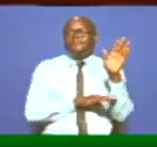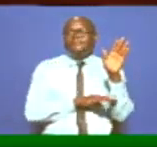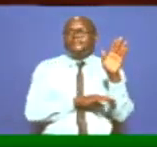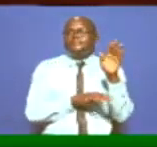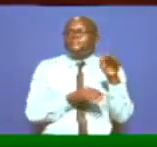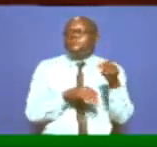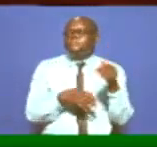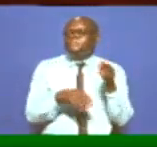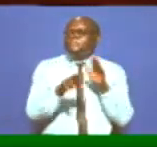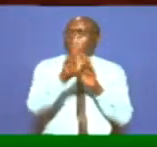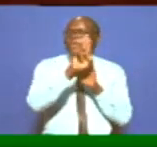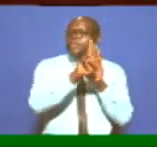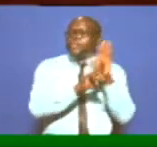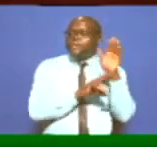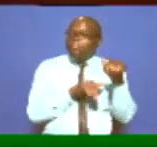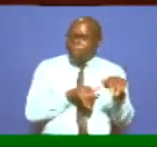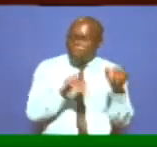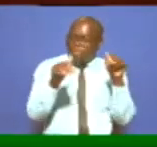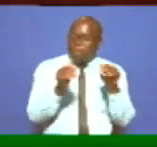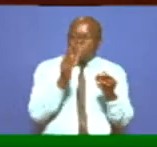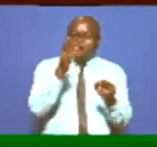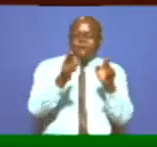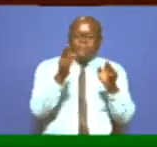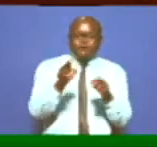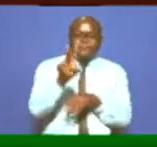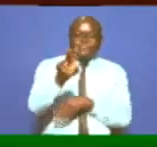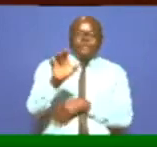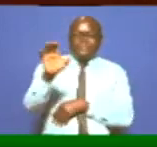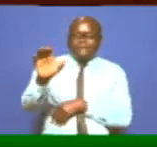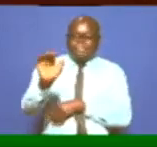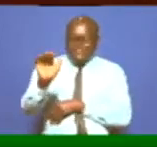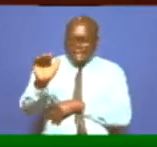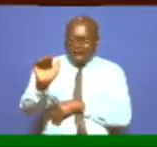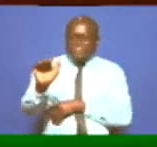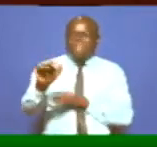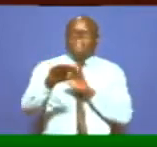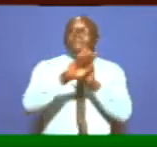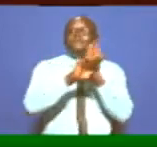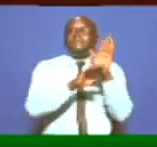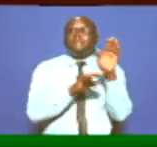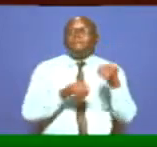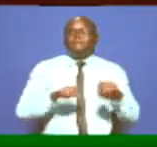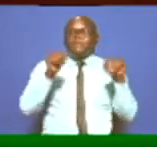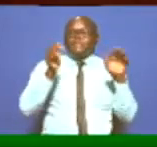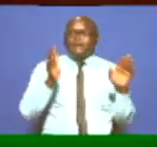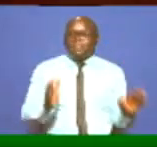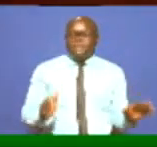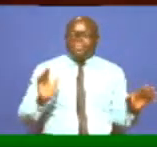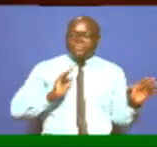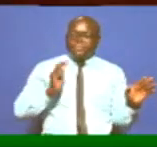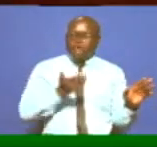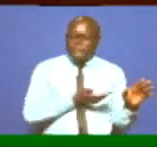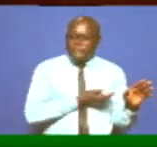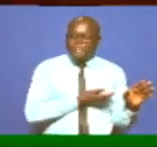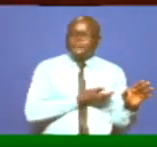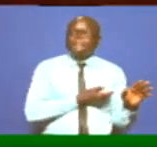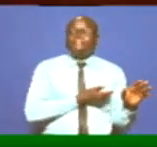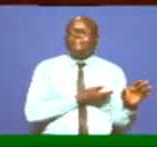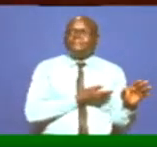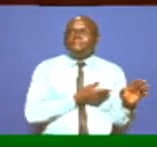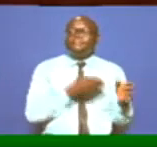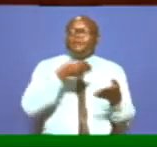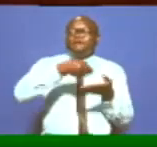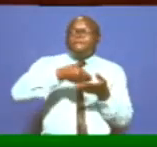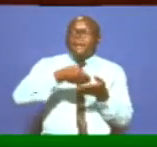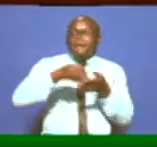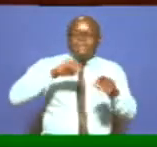of Standing Order 44.2C, I wish to request for a statement from the chairperson of the Departmental Committee on Finance and